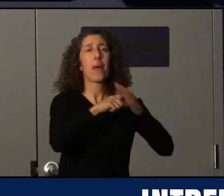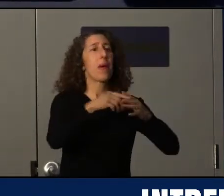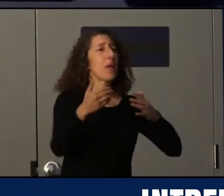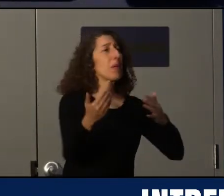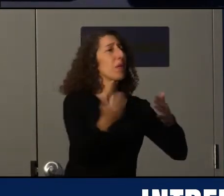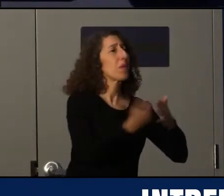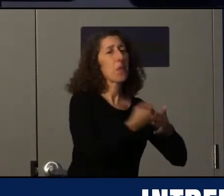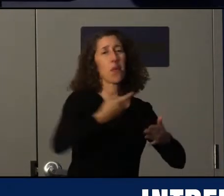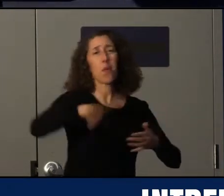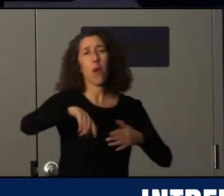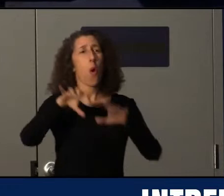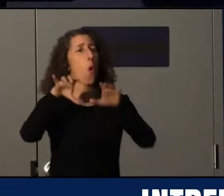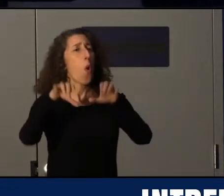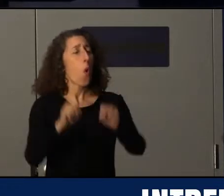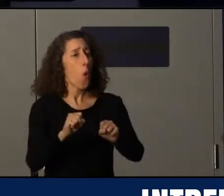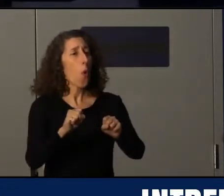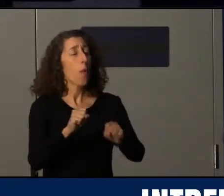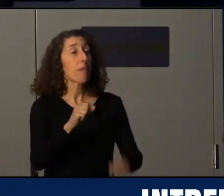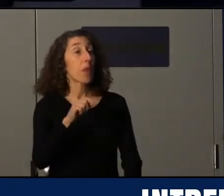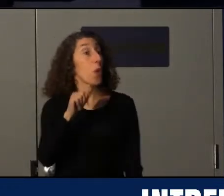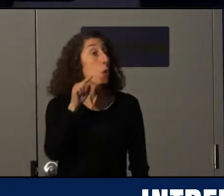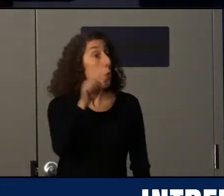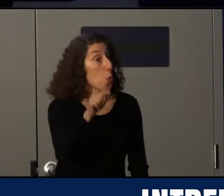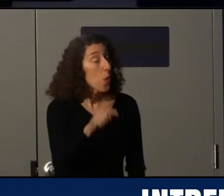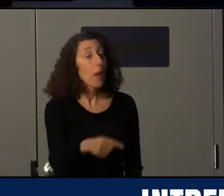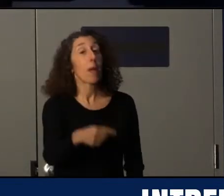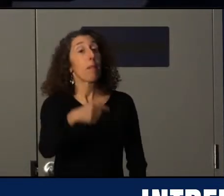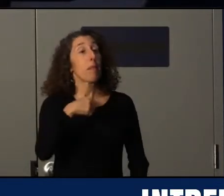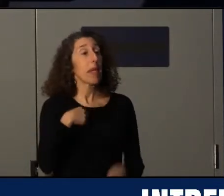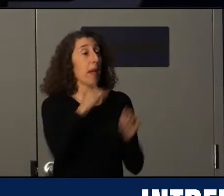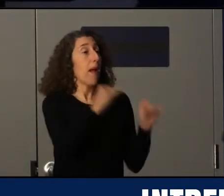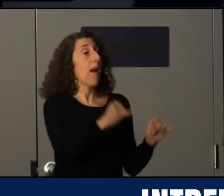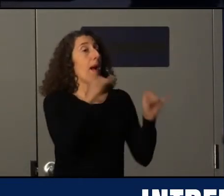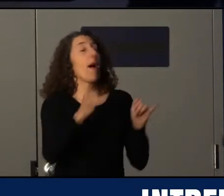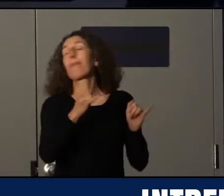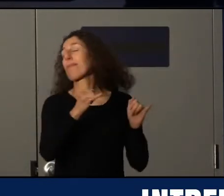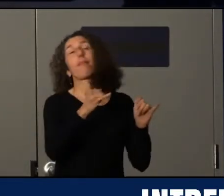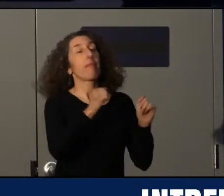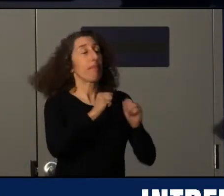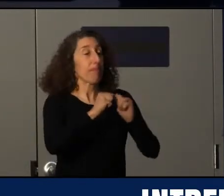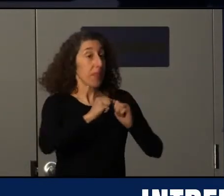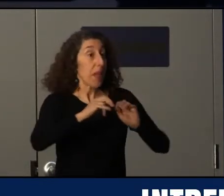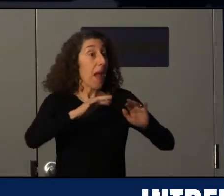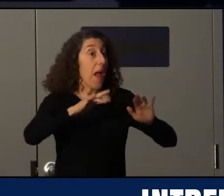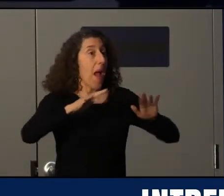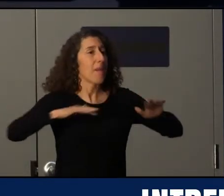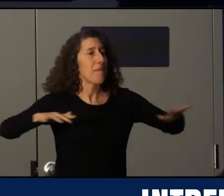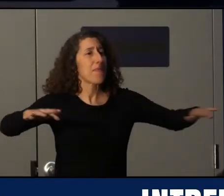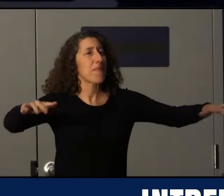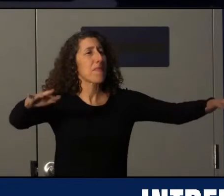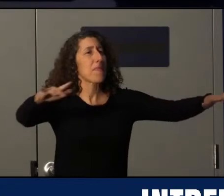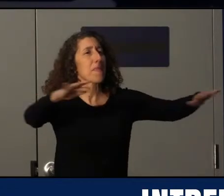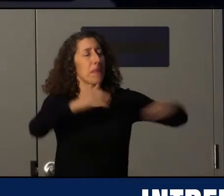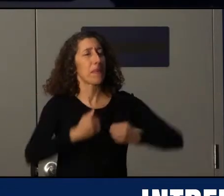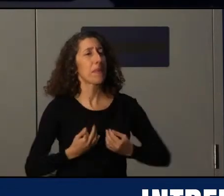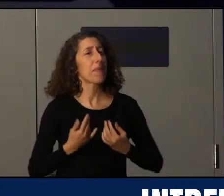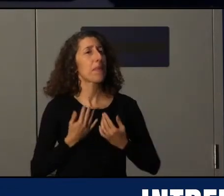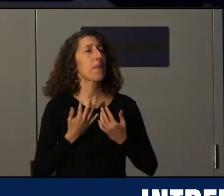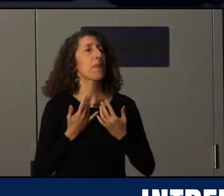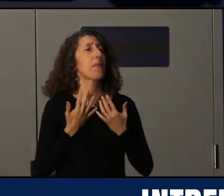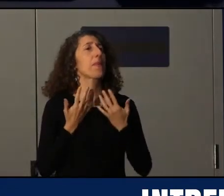It's not about you. It's not about me. It's about space to inspire for all of